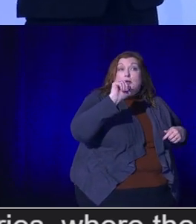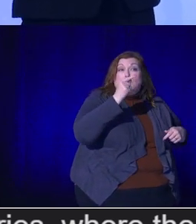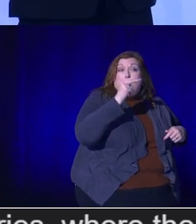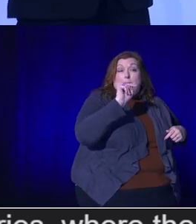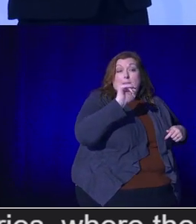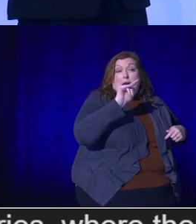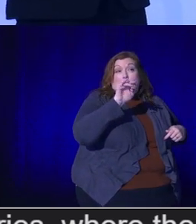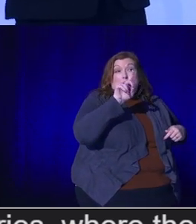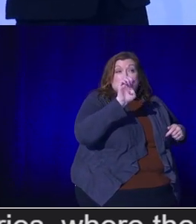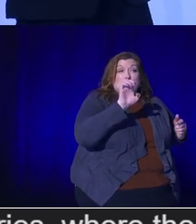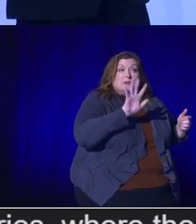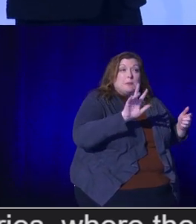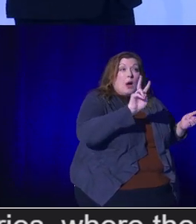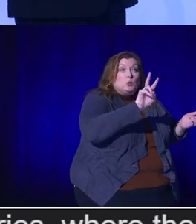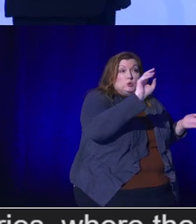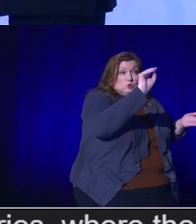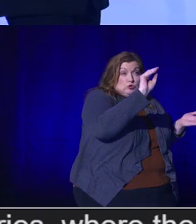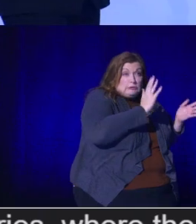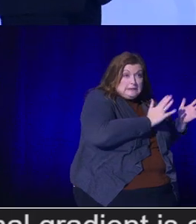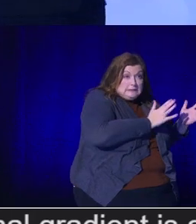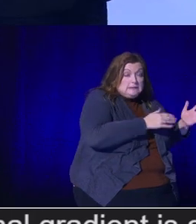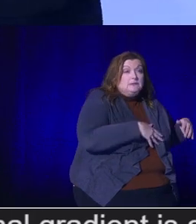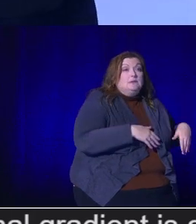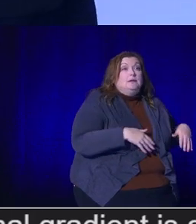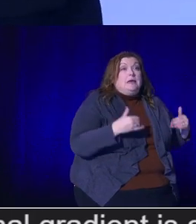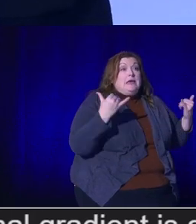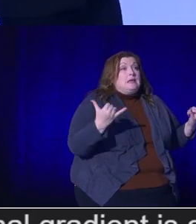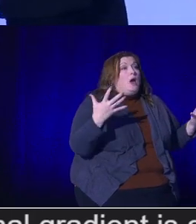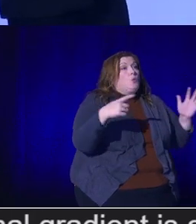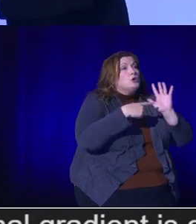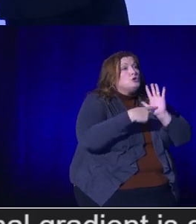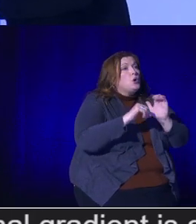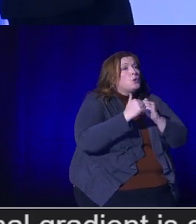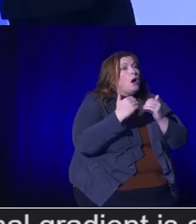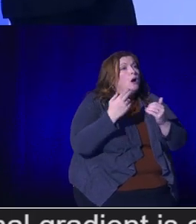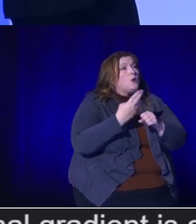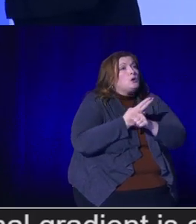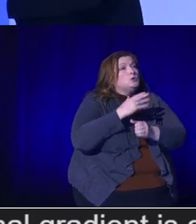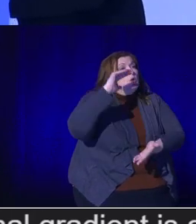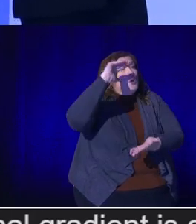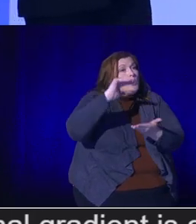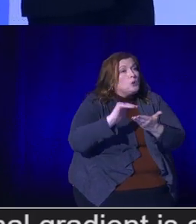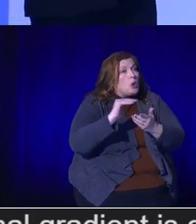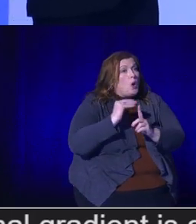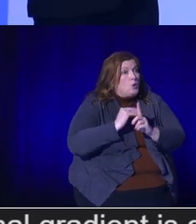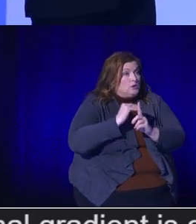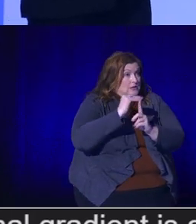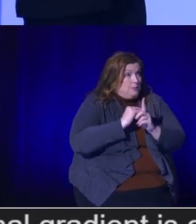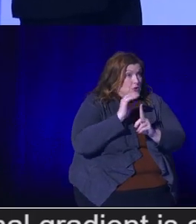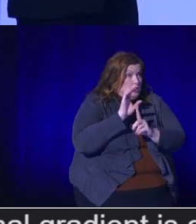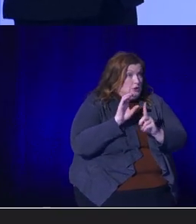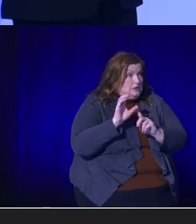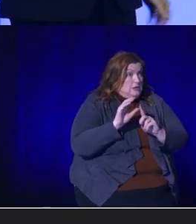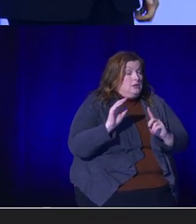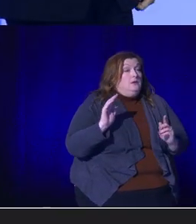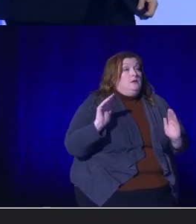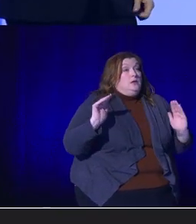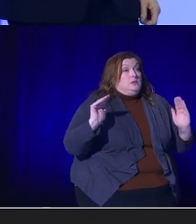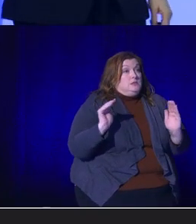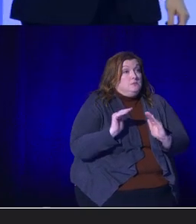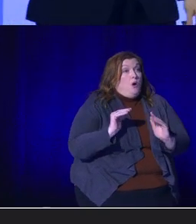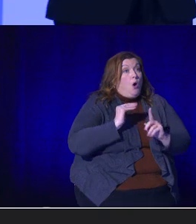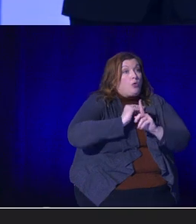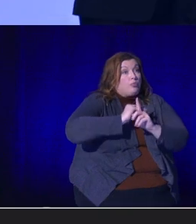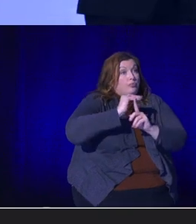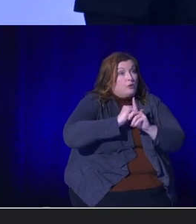degrees. Now I'm going to show you how we use sort of a low temperature condition with a small thermal gradient to